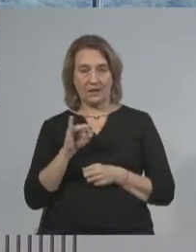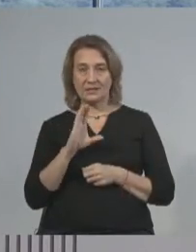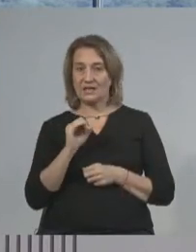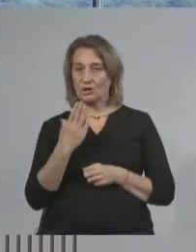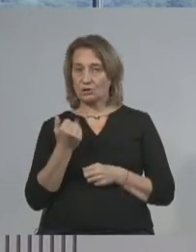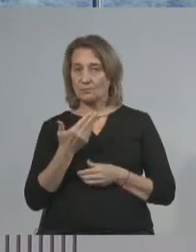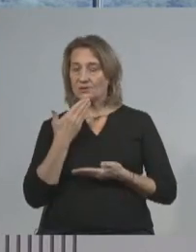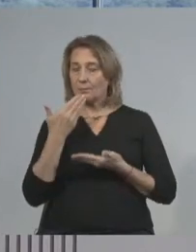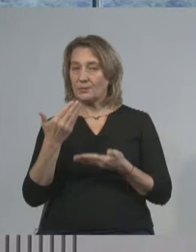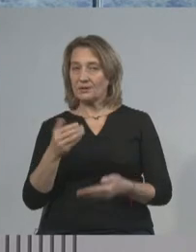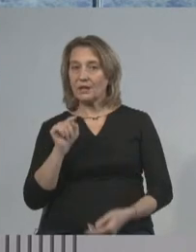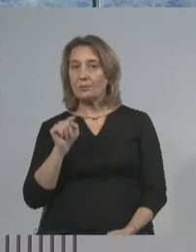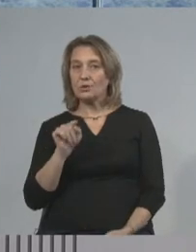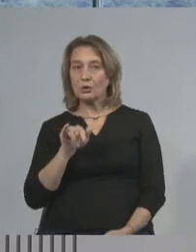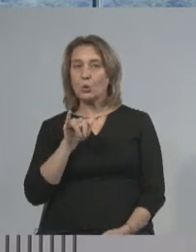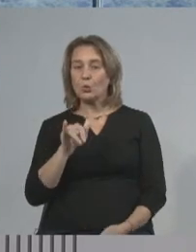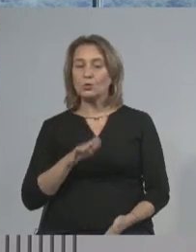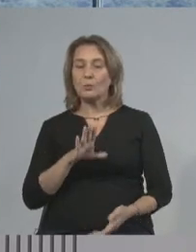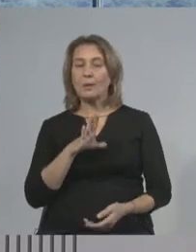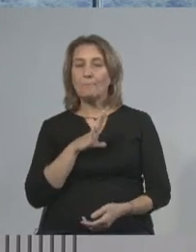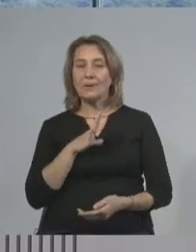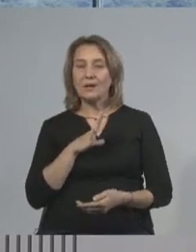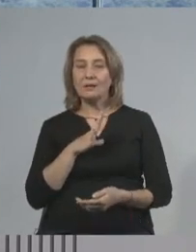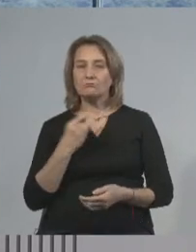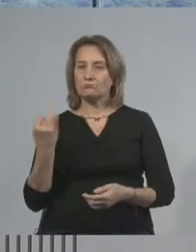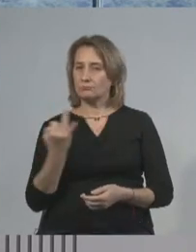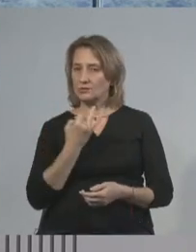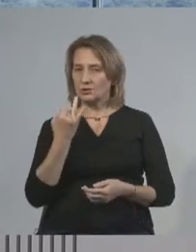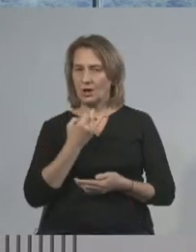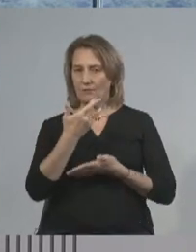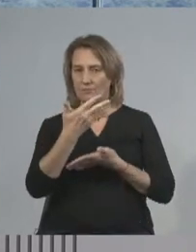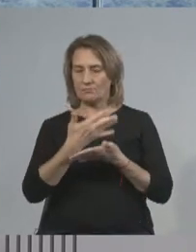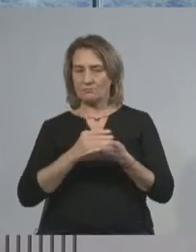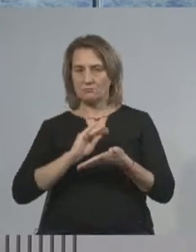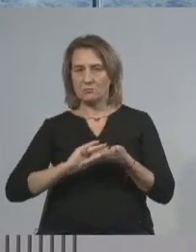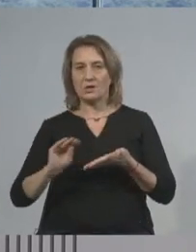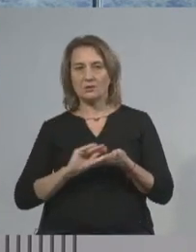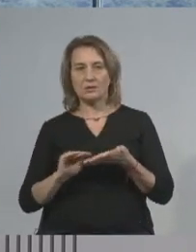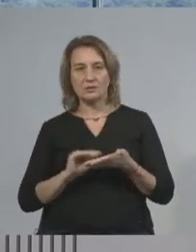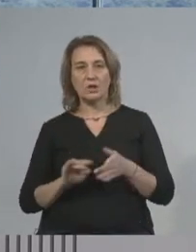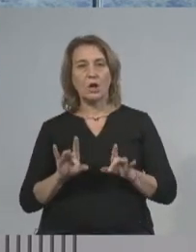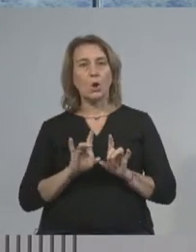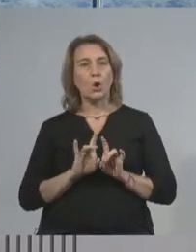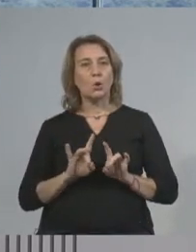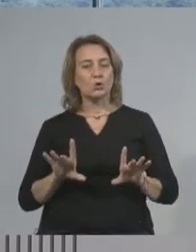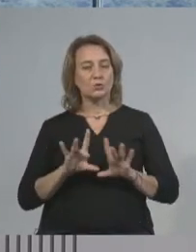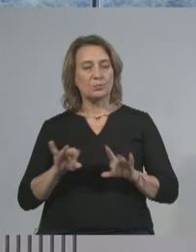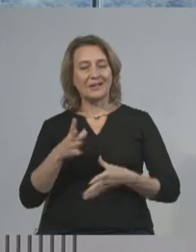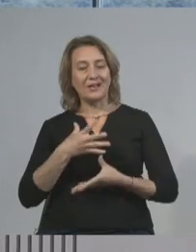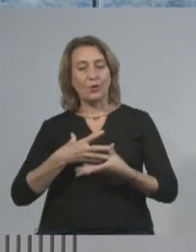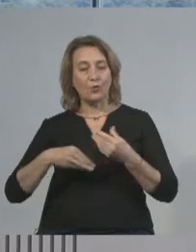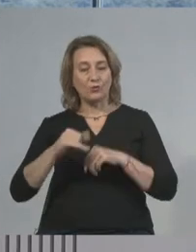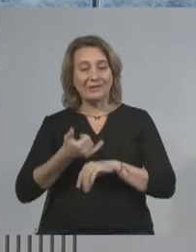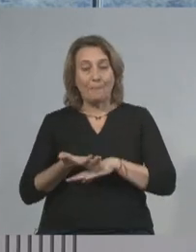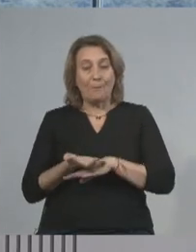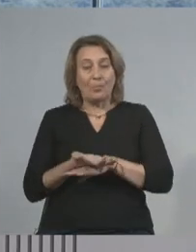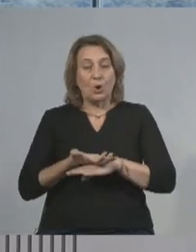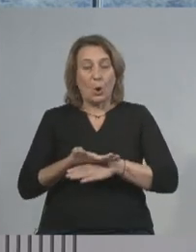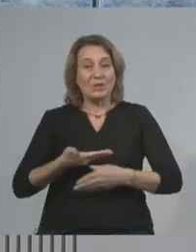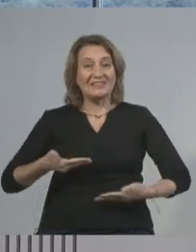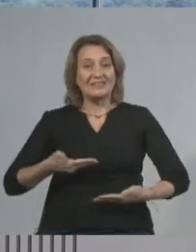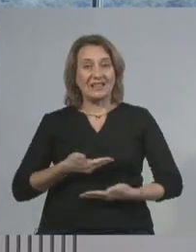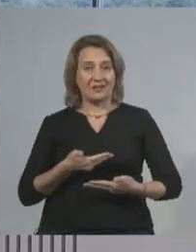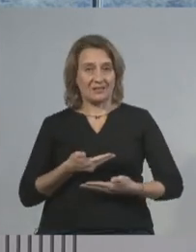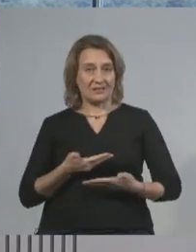i would like to ask you you had an interest in reporting which is called i told